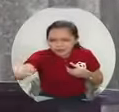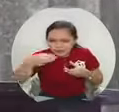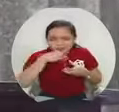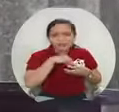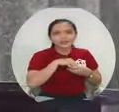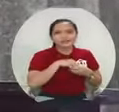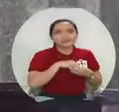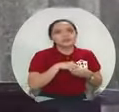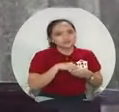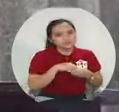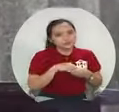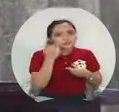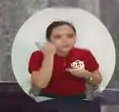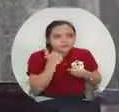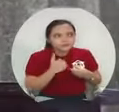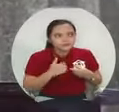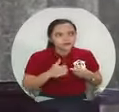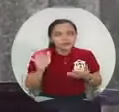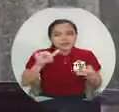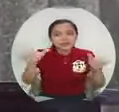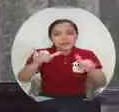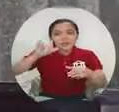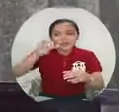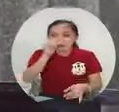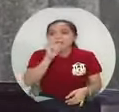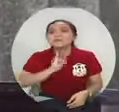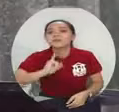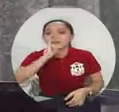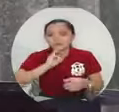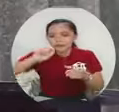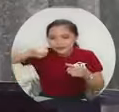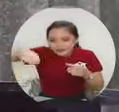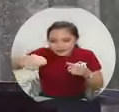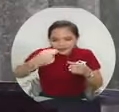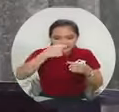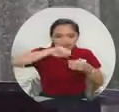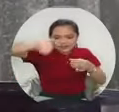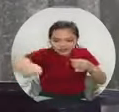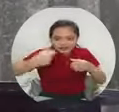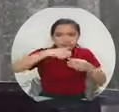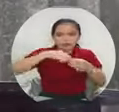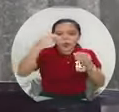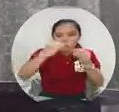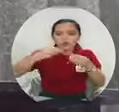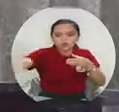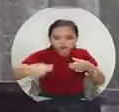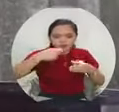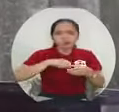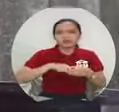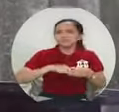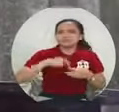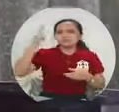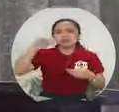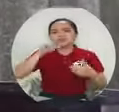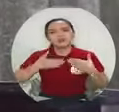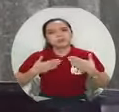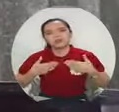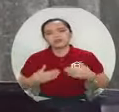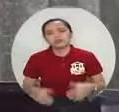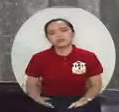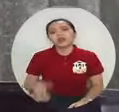buwan. You can go over that. Because the more you give and honor the Lord, the more he will honor you and will give you